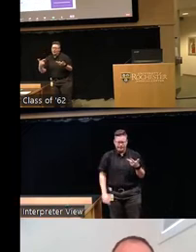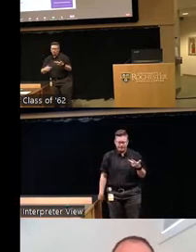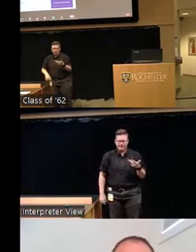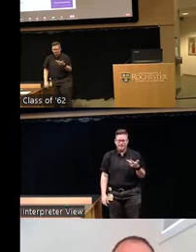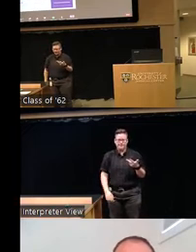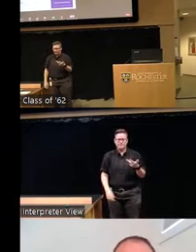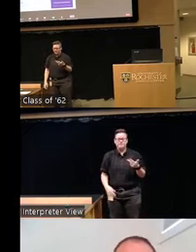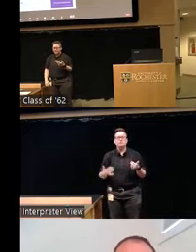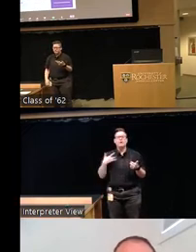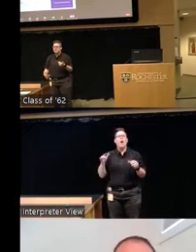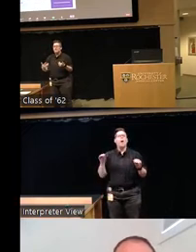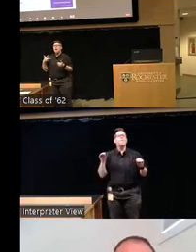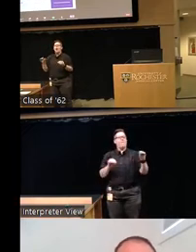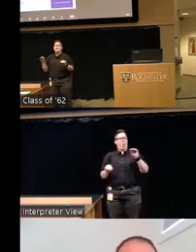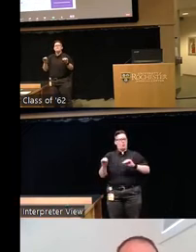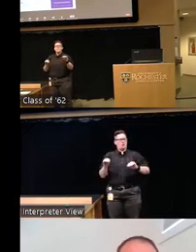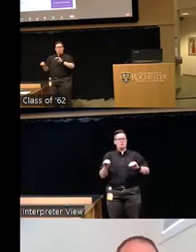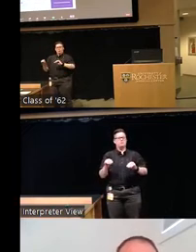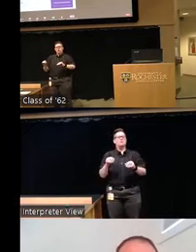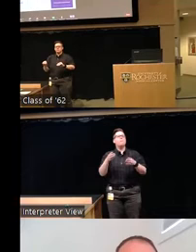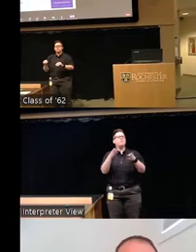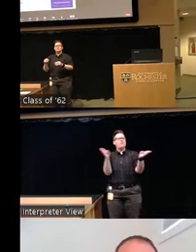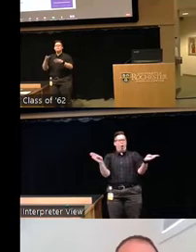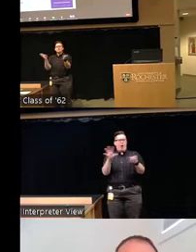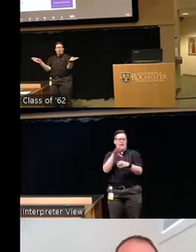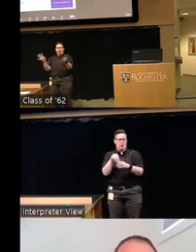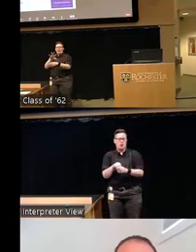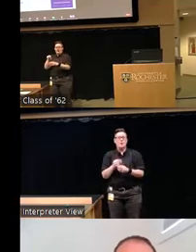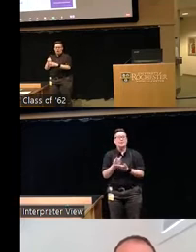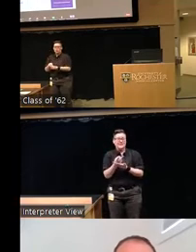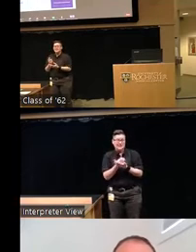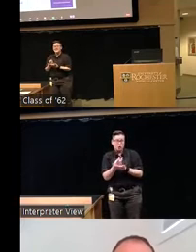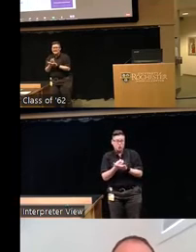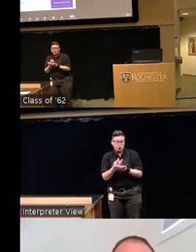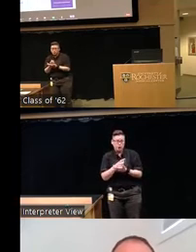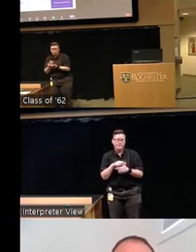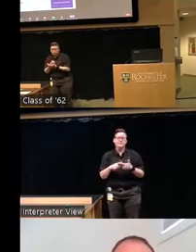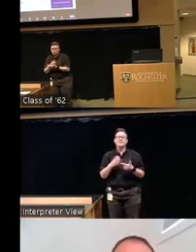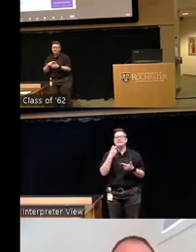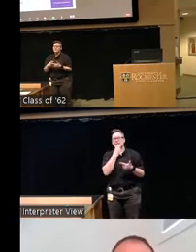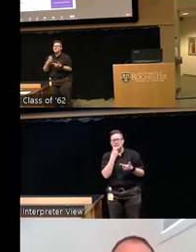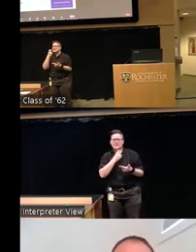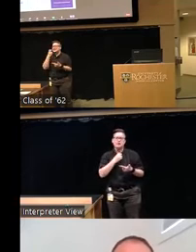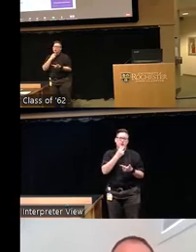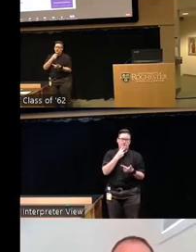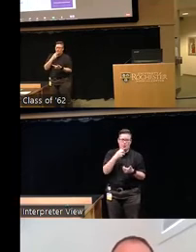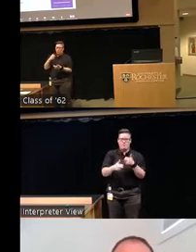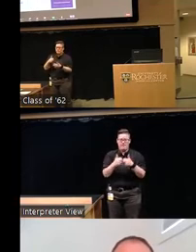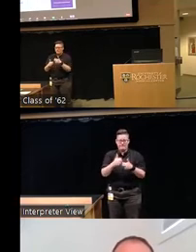motor in its broadest sense to also include seizures and speech and voice